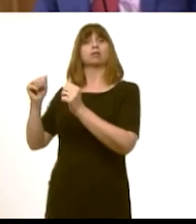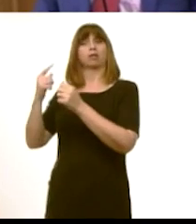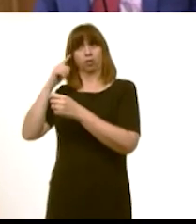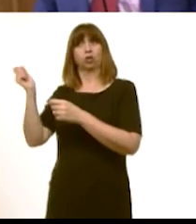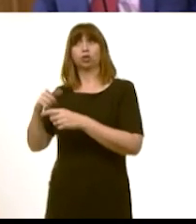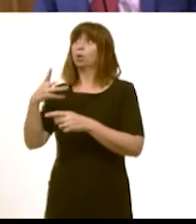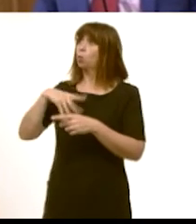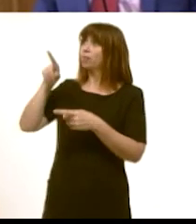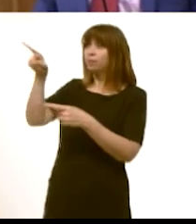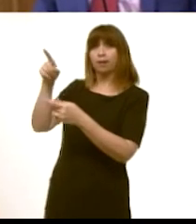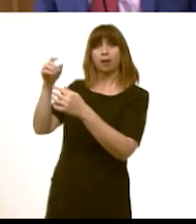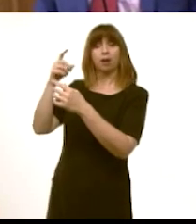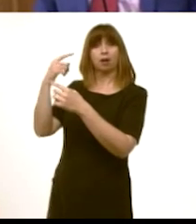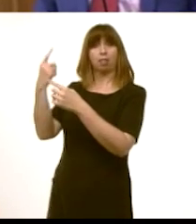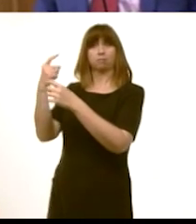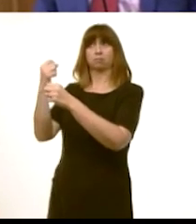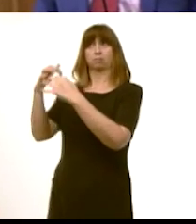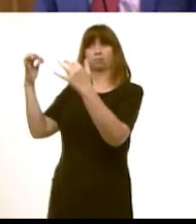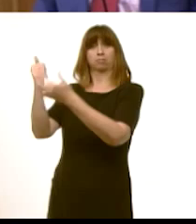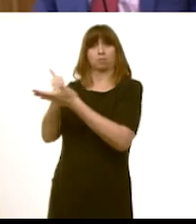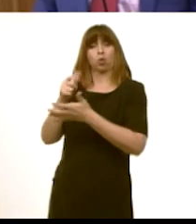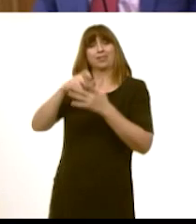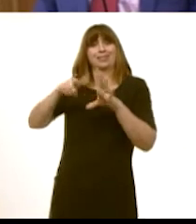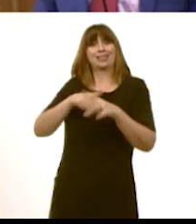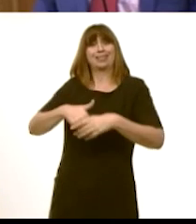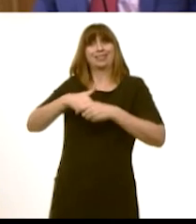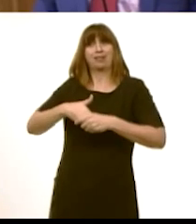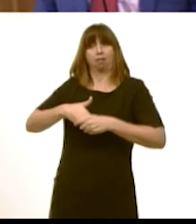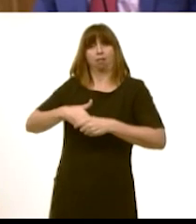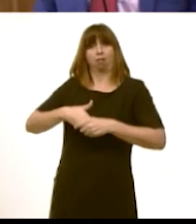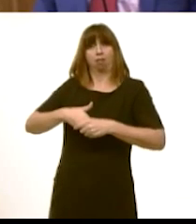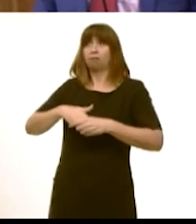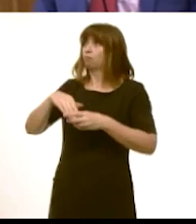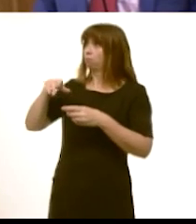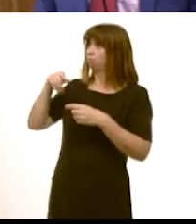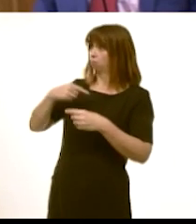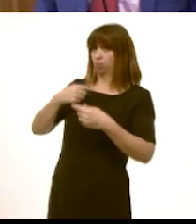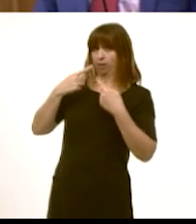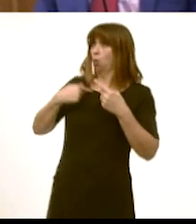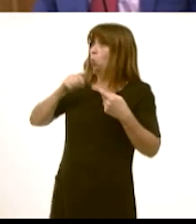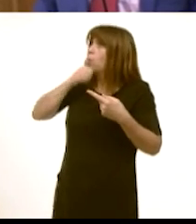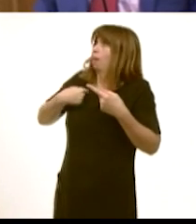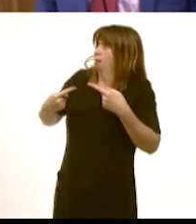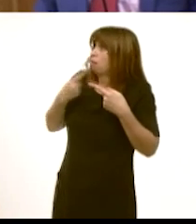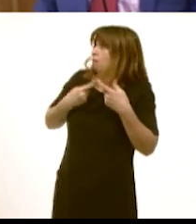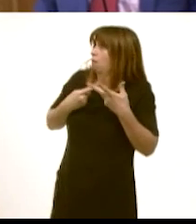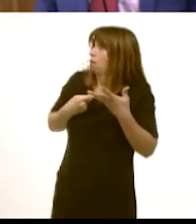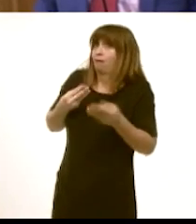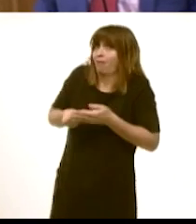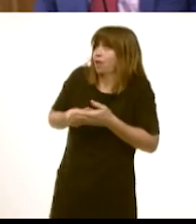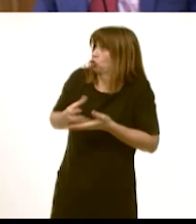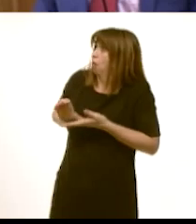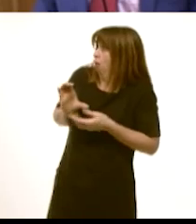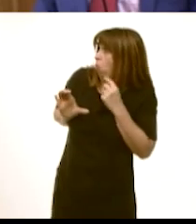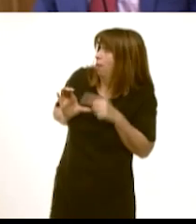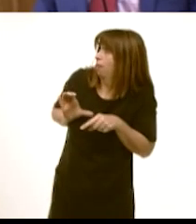deal. It's the UK government's proposal. Local government in Wales have come up with commitments. We have come up with a financial commitment. We